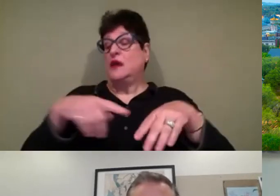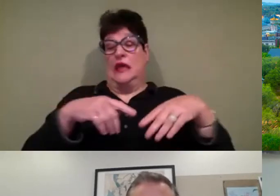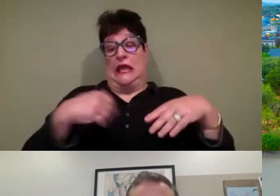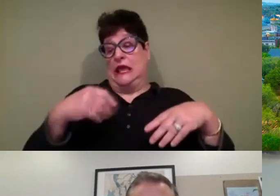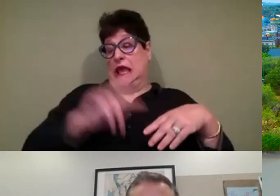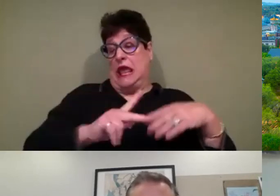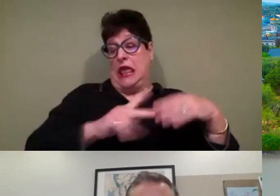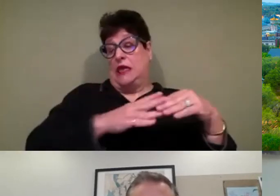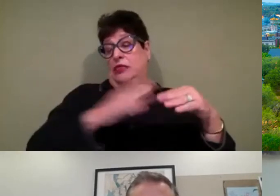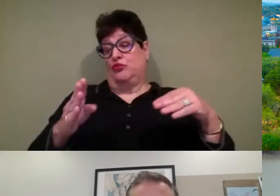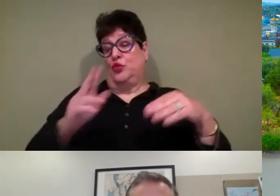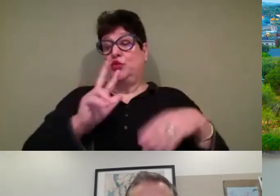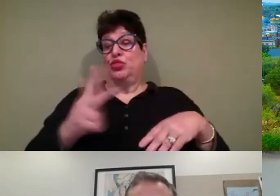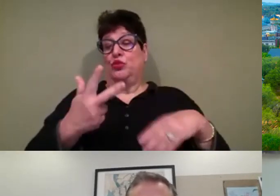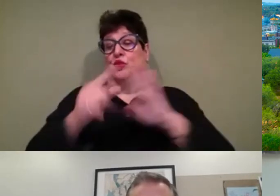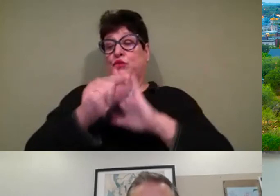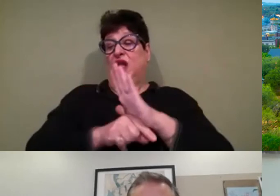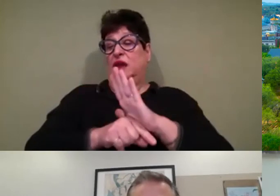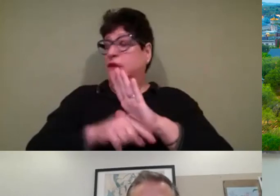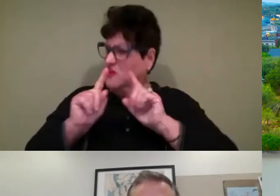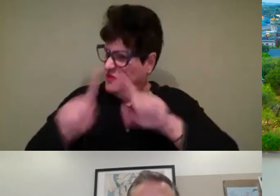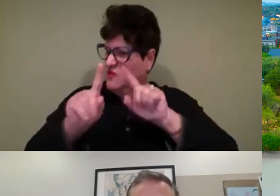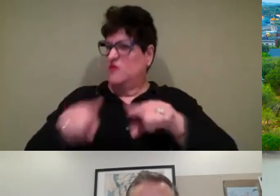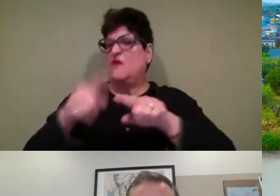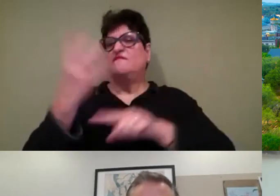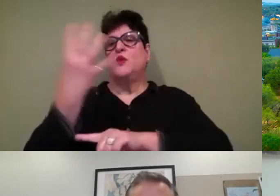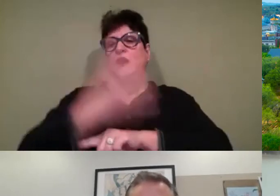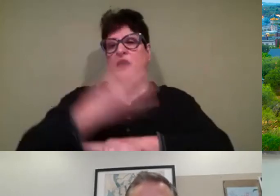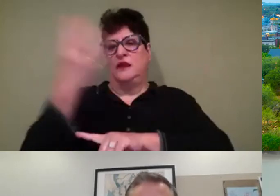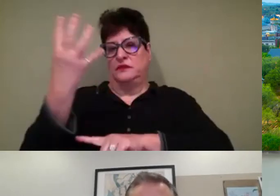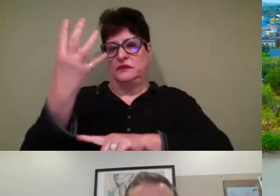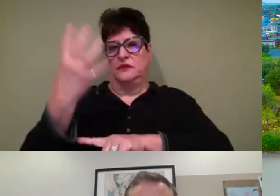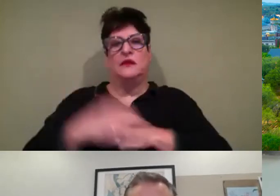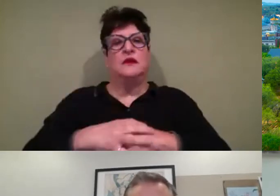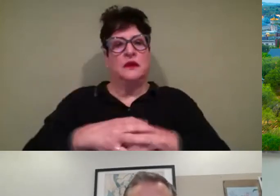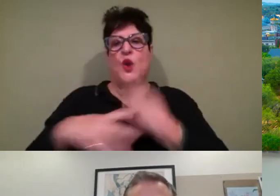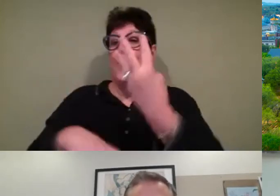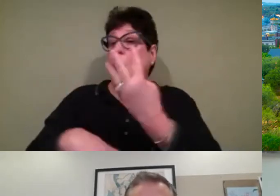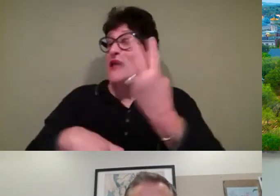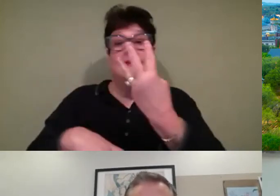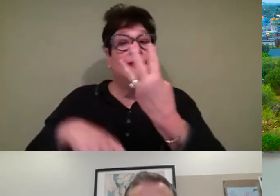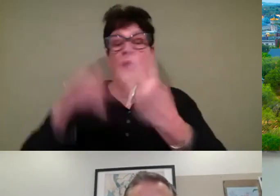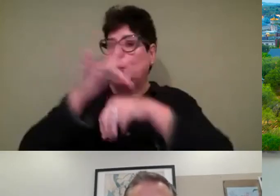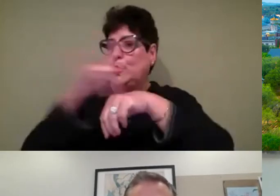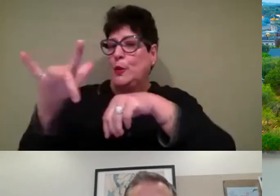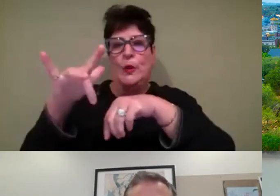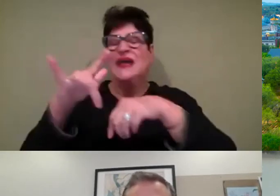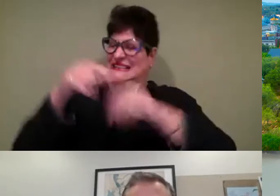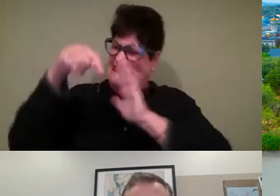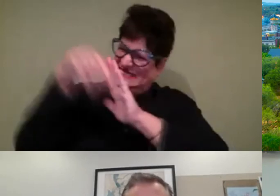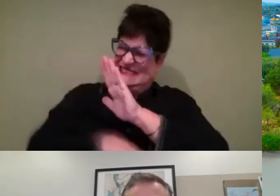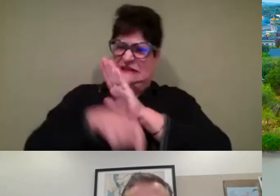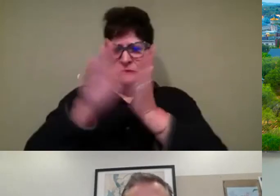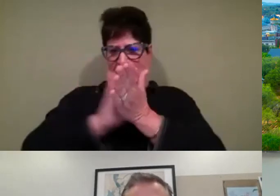going all 4 days. Wednesday will be a deep cleaning day, so that we will, as we clean between the